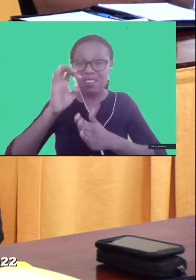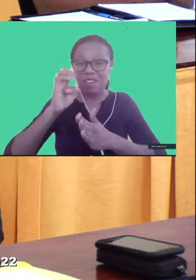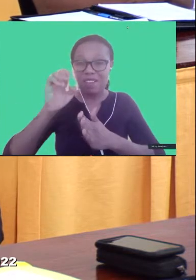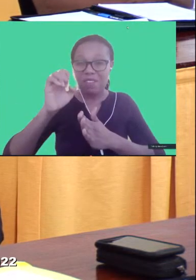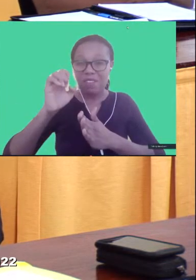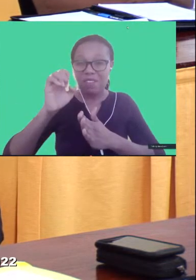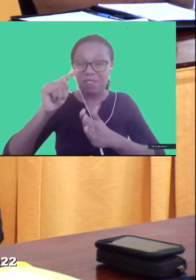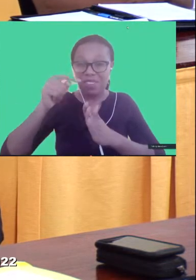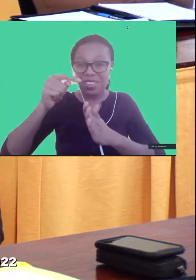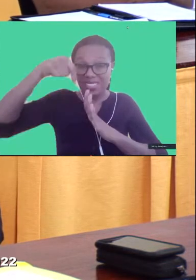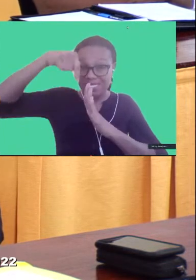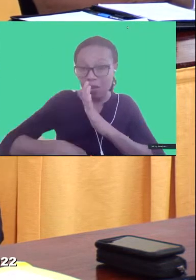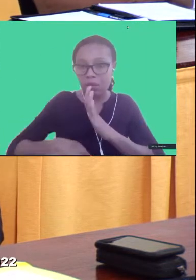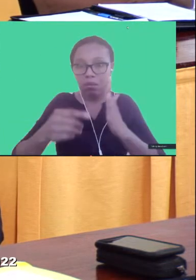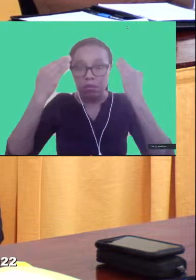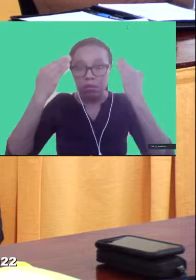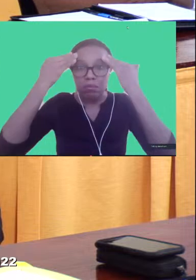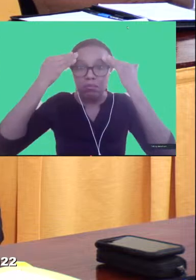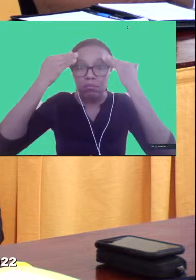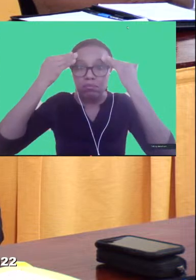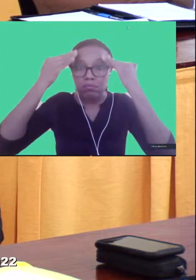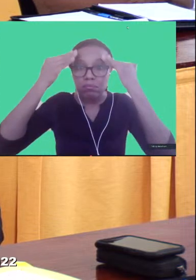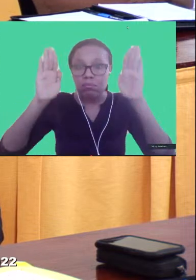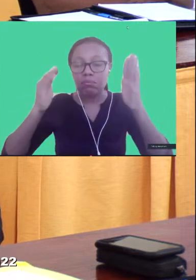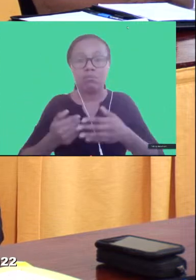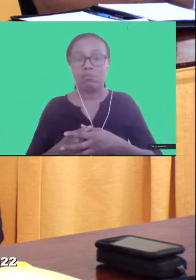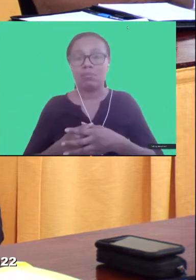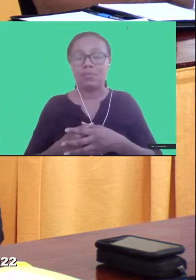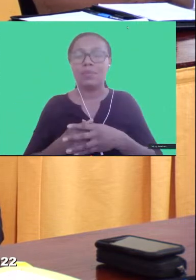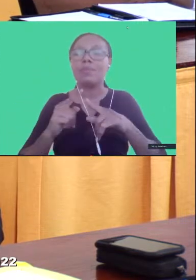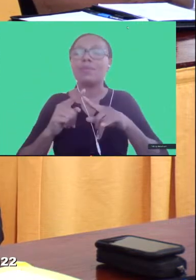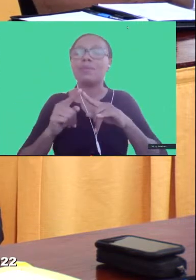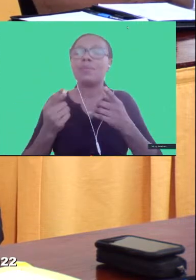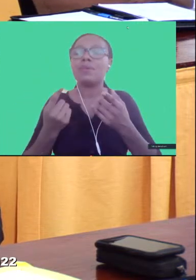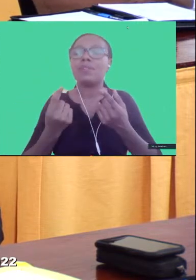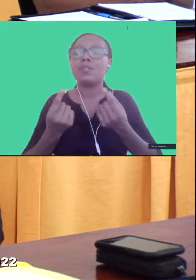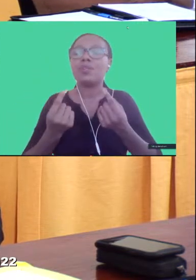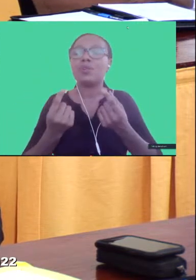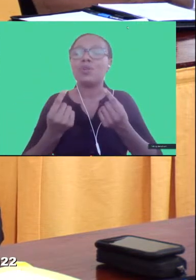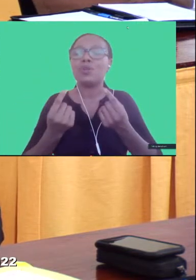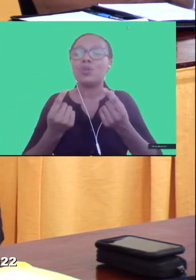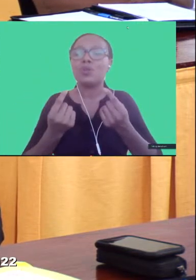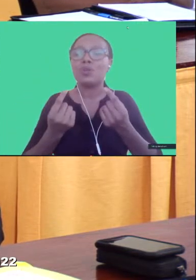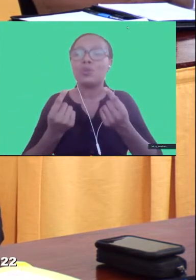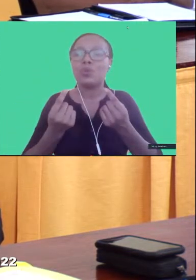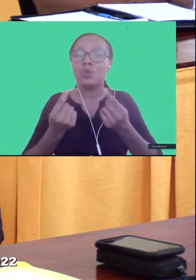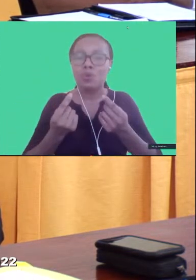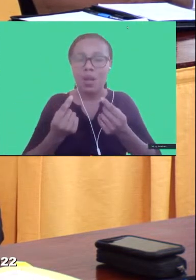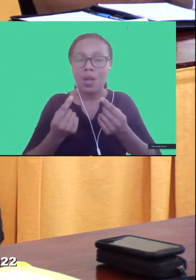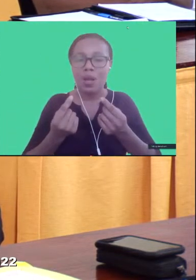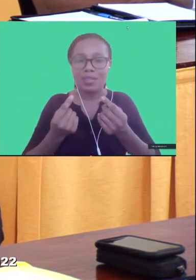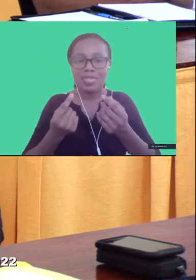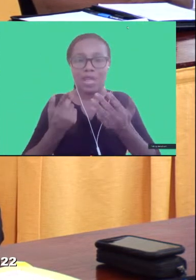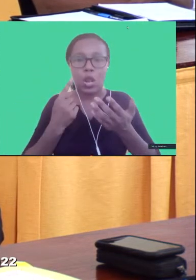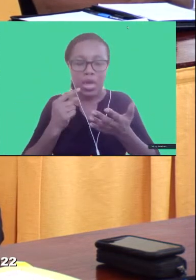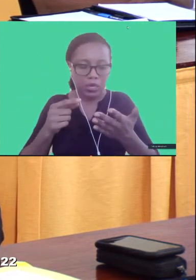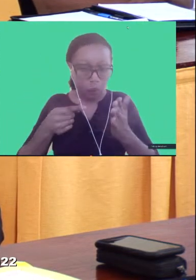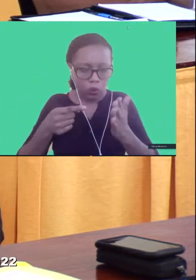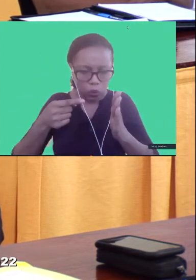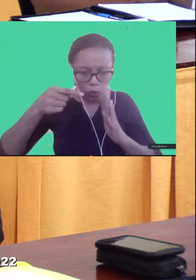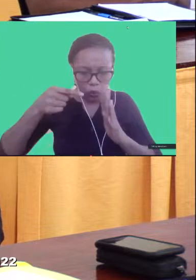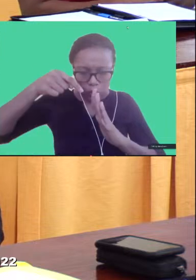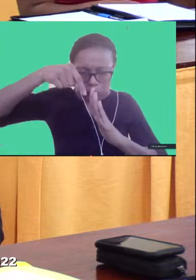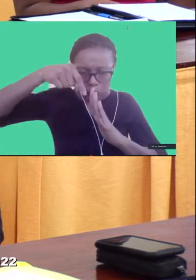but you tap into the reserves and you draw all that you have to draw, and that was a possibility.